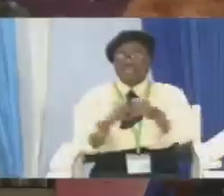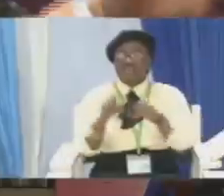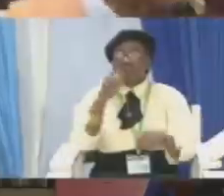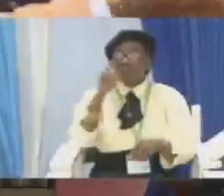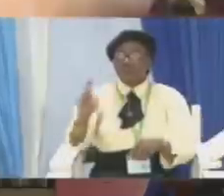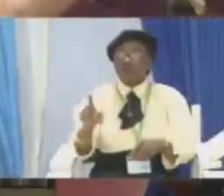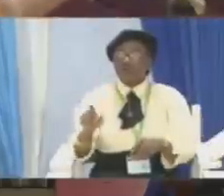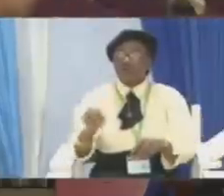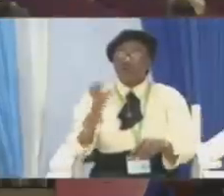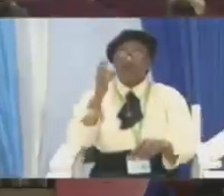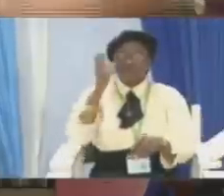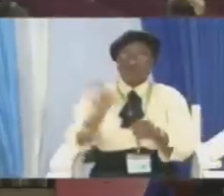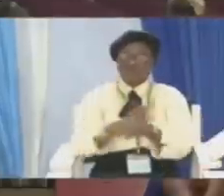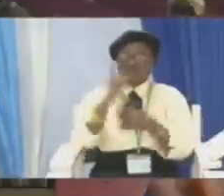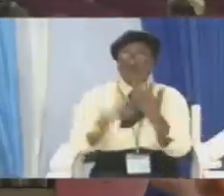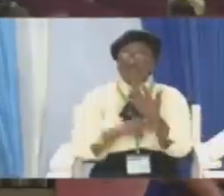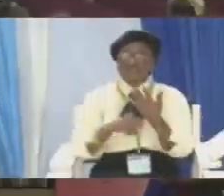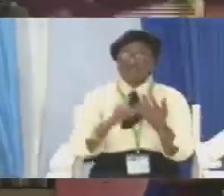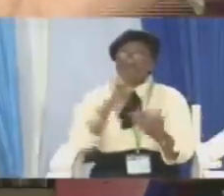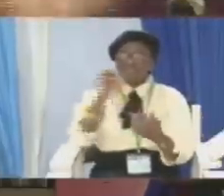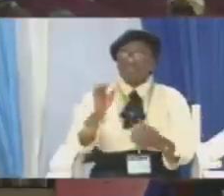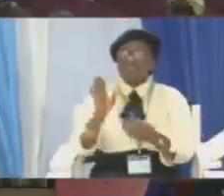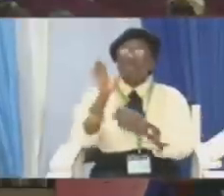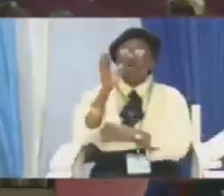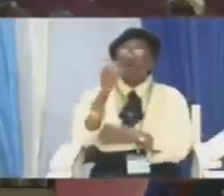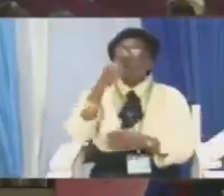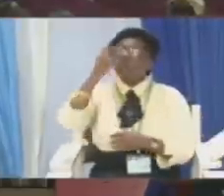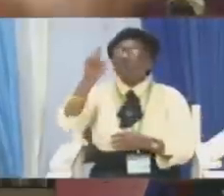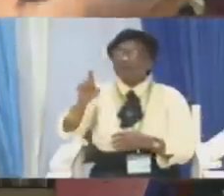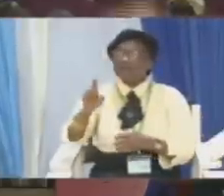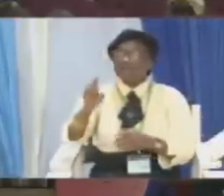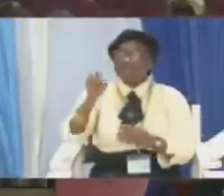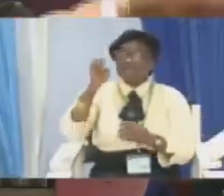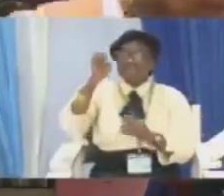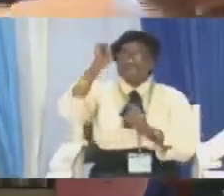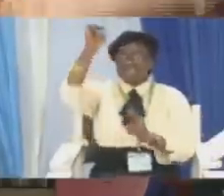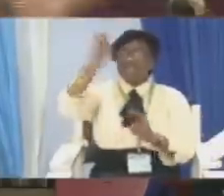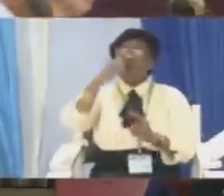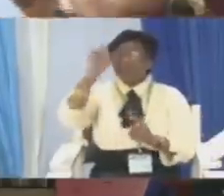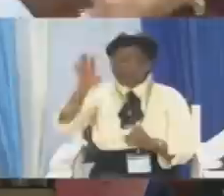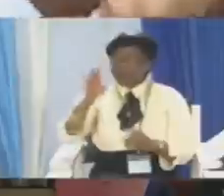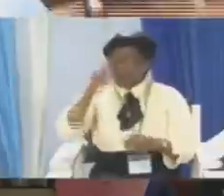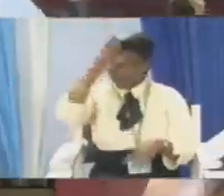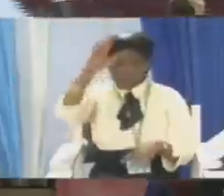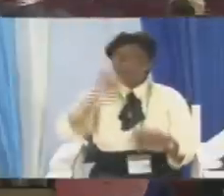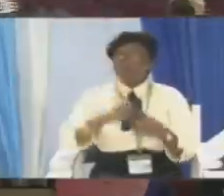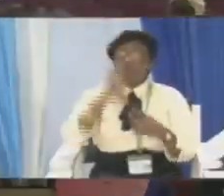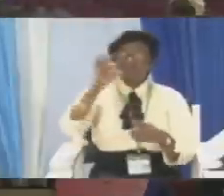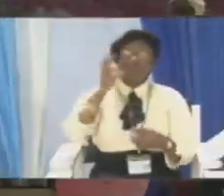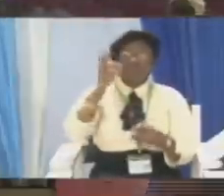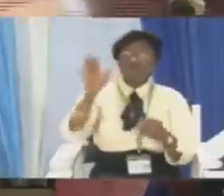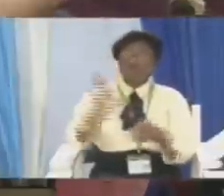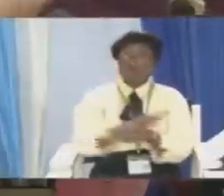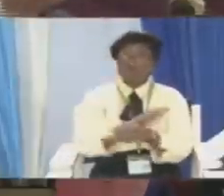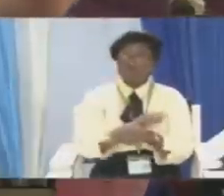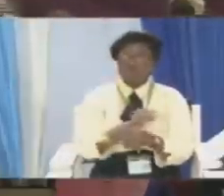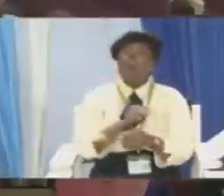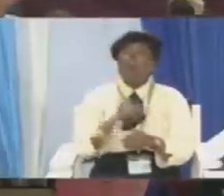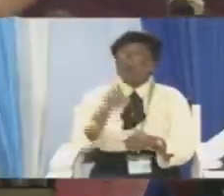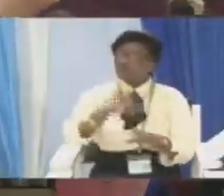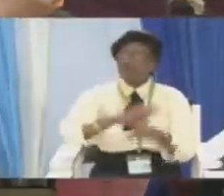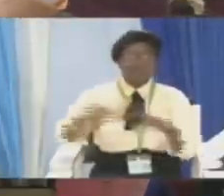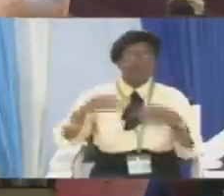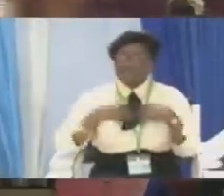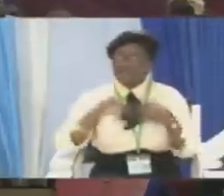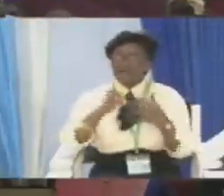fruitfulness is God's command, He commanded man to be fruitful. You are commanded to be fruitful. You don't have choice